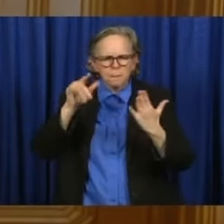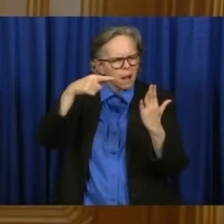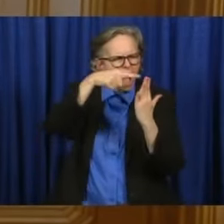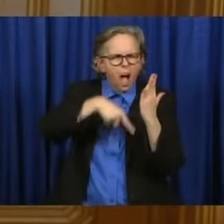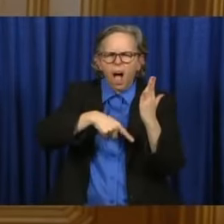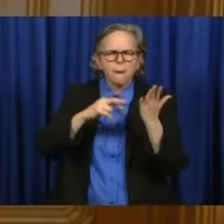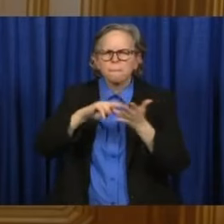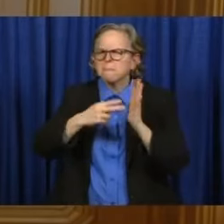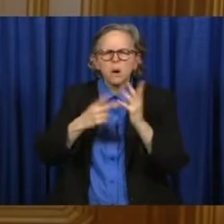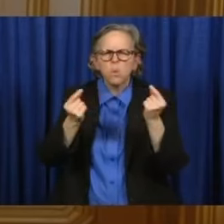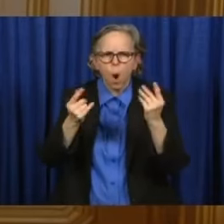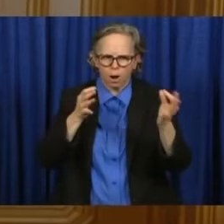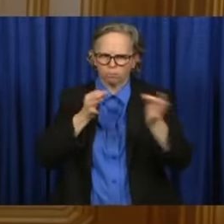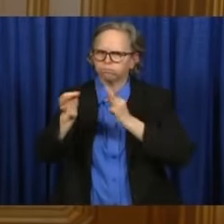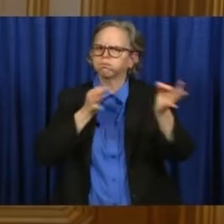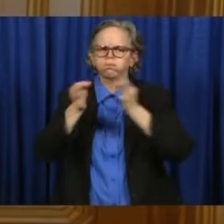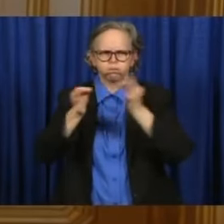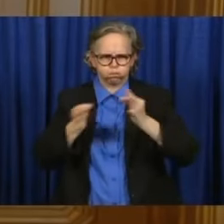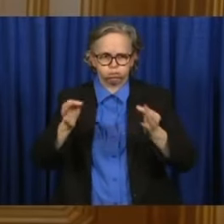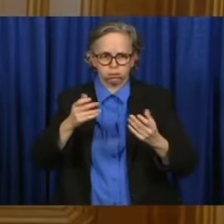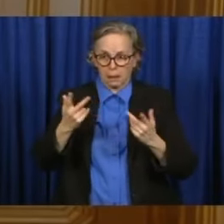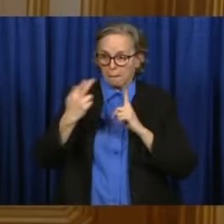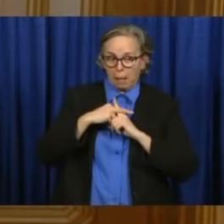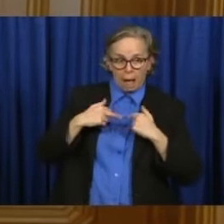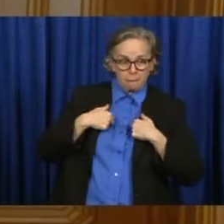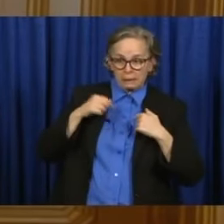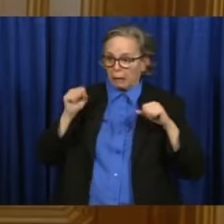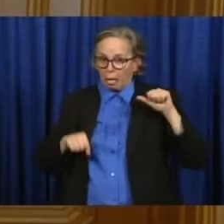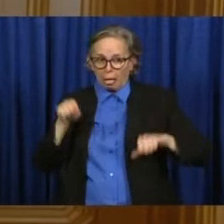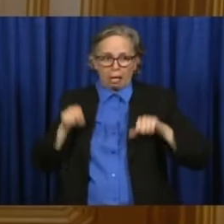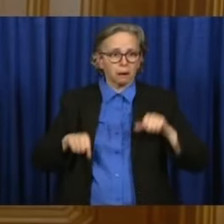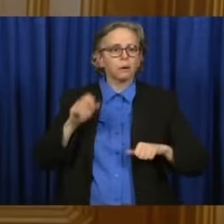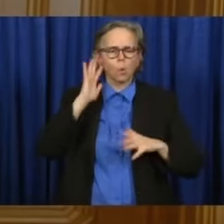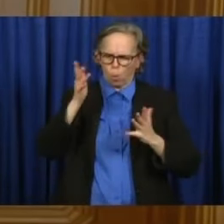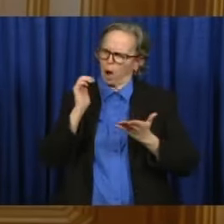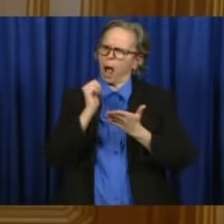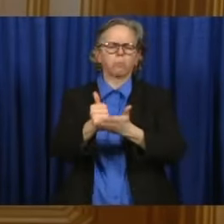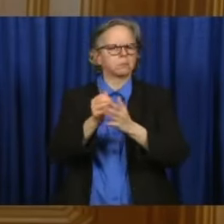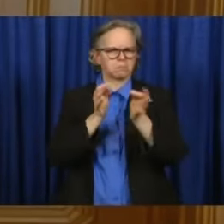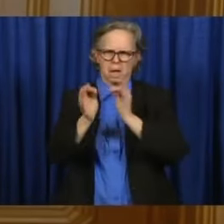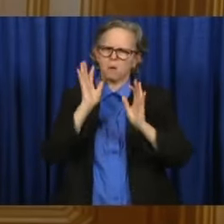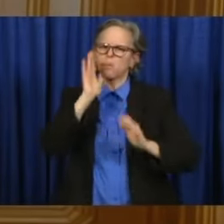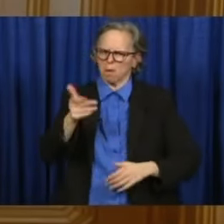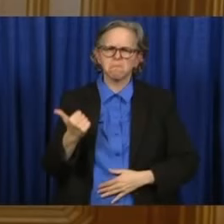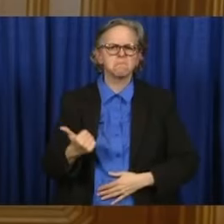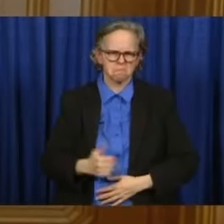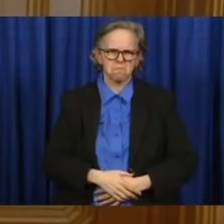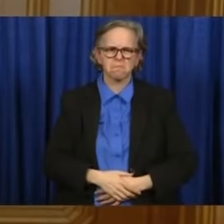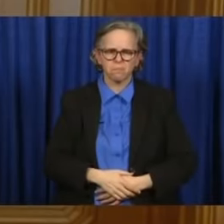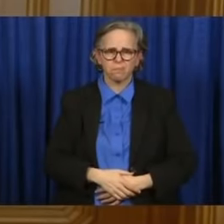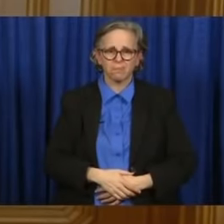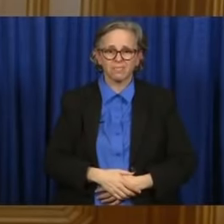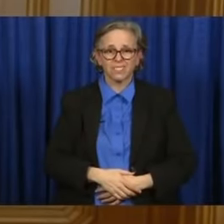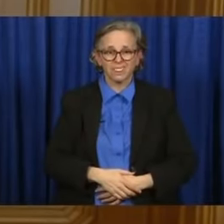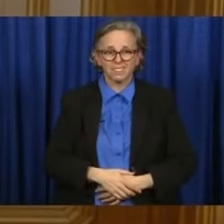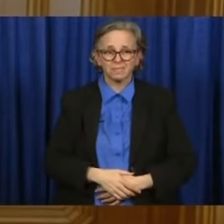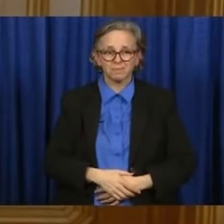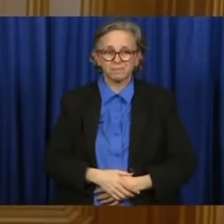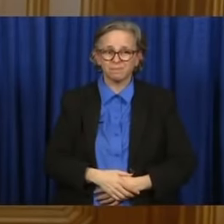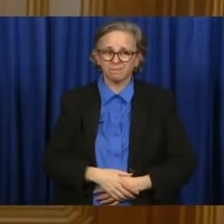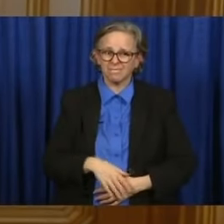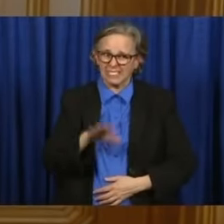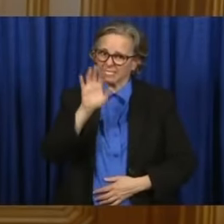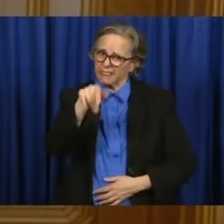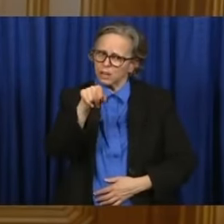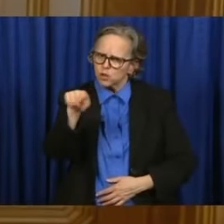there's something in there that is going to be of direct help to you. So I would say, one of the things that people should do is